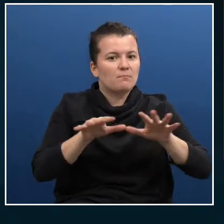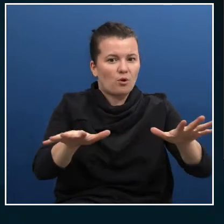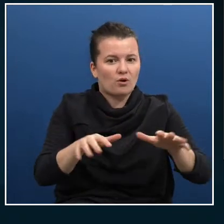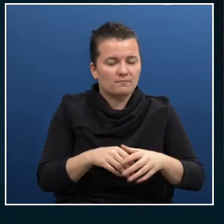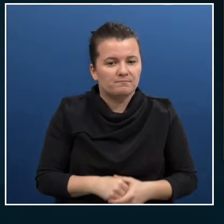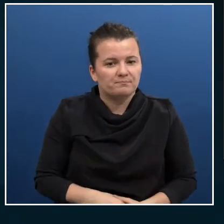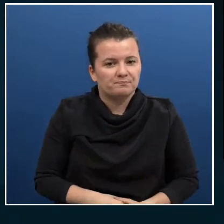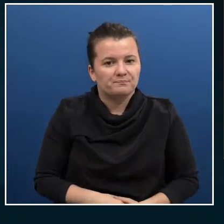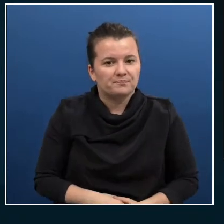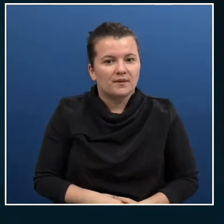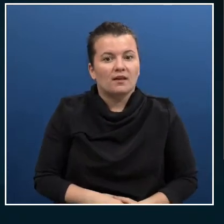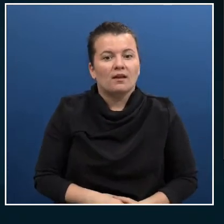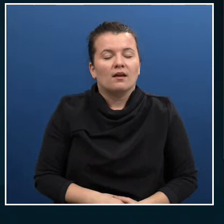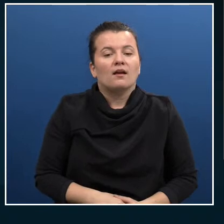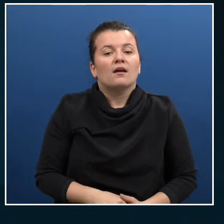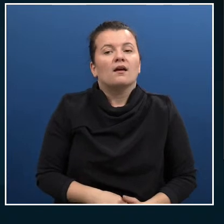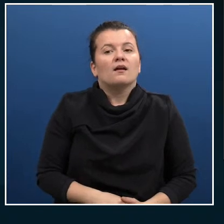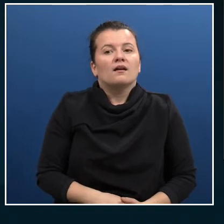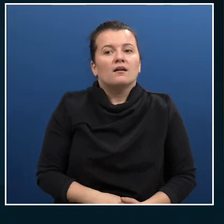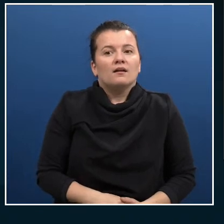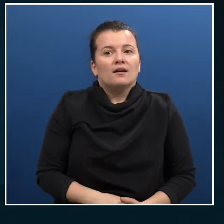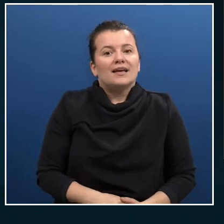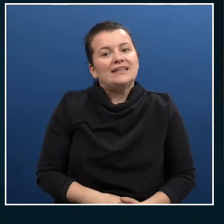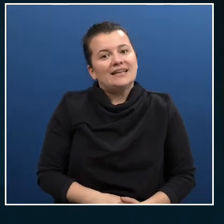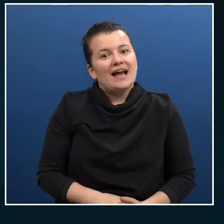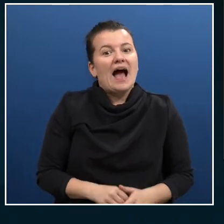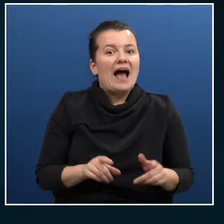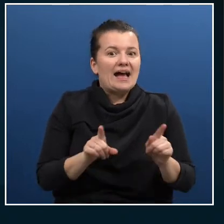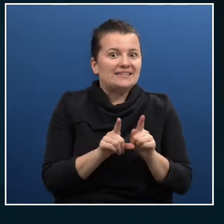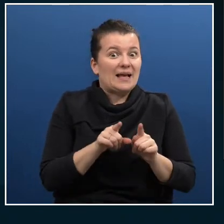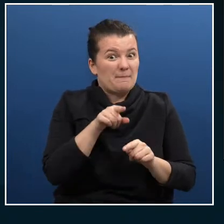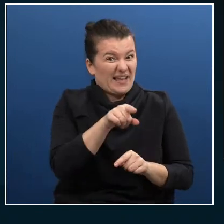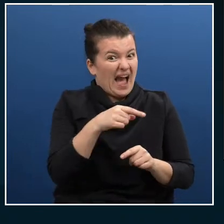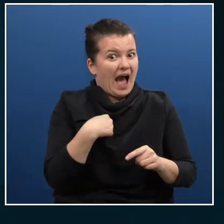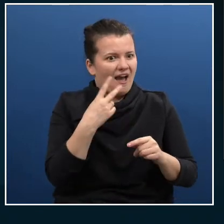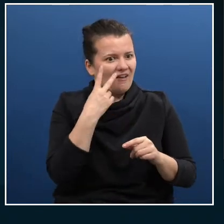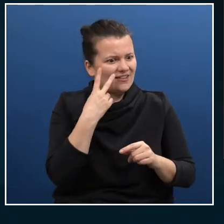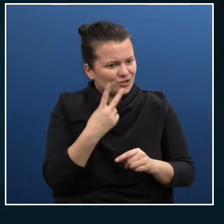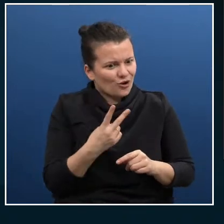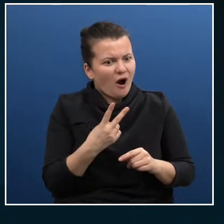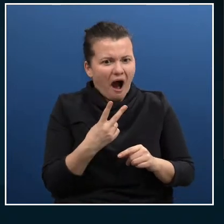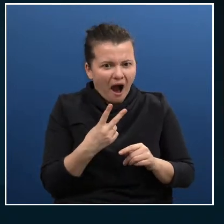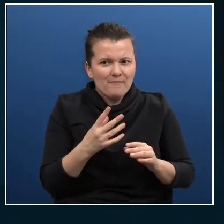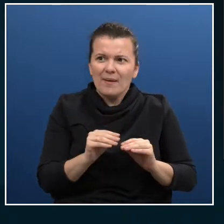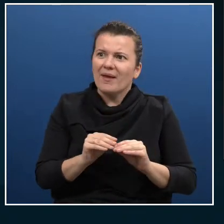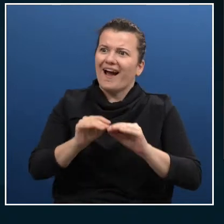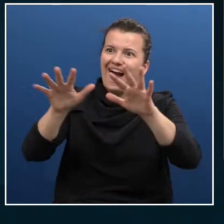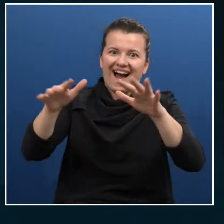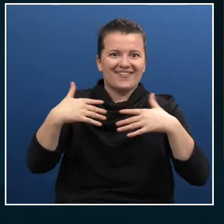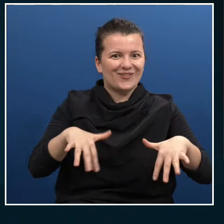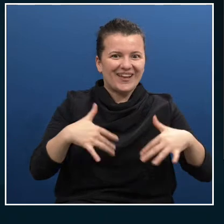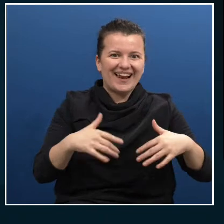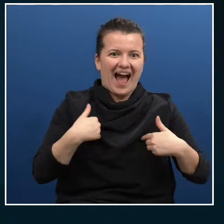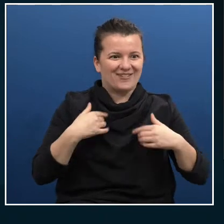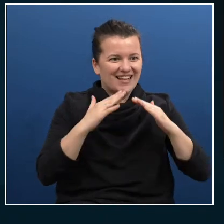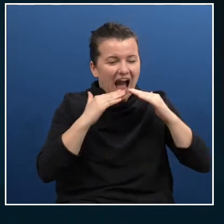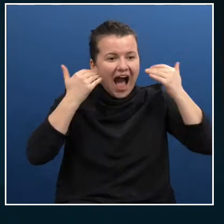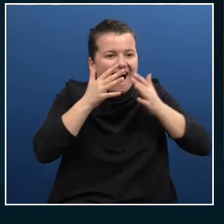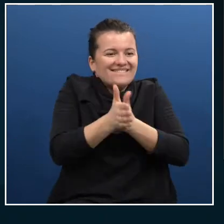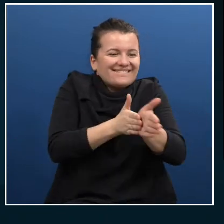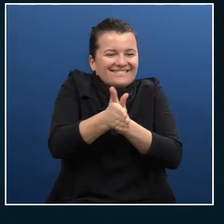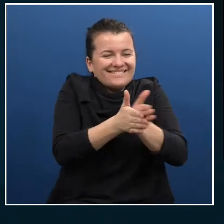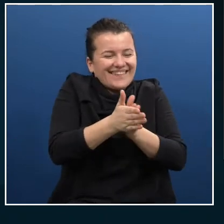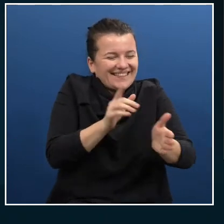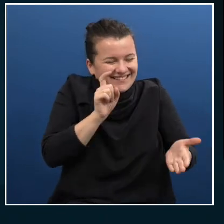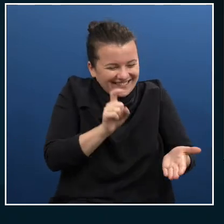But this is also the moment where I kind of panicked because my ARM template wasn't working as expected. And this is